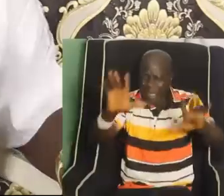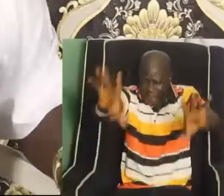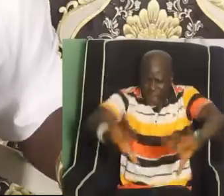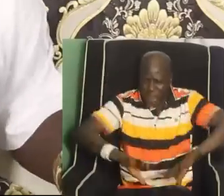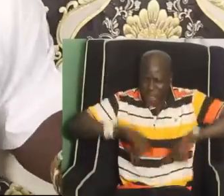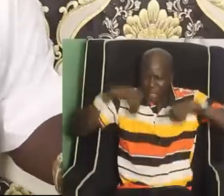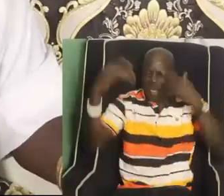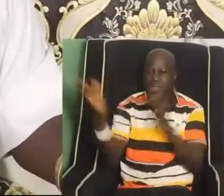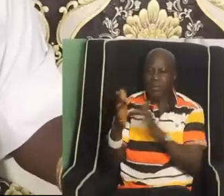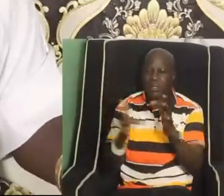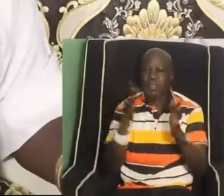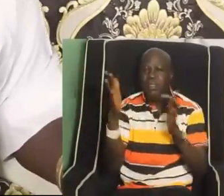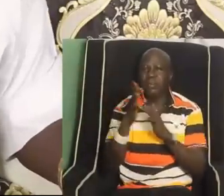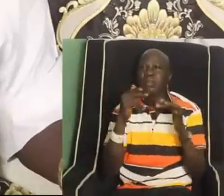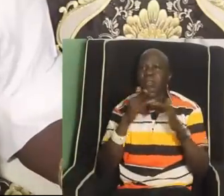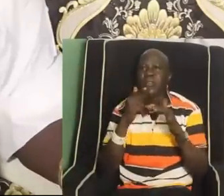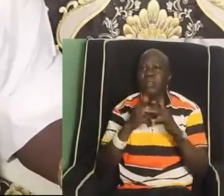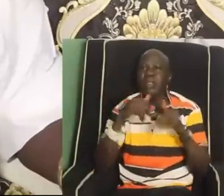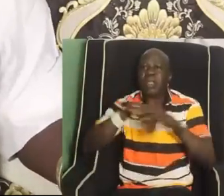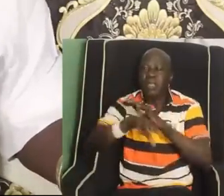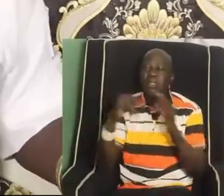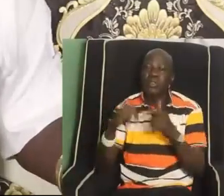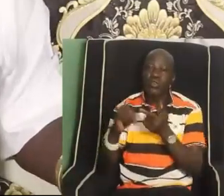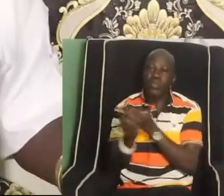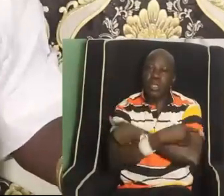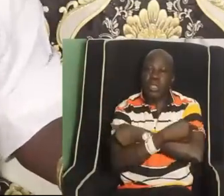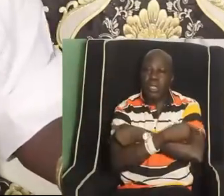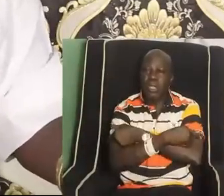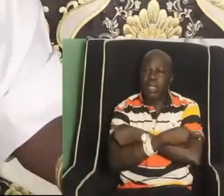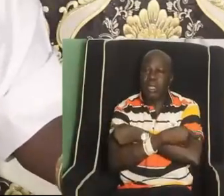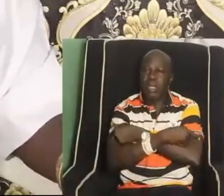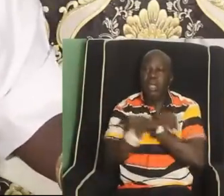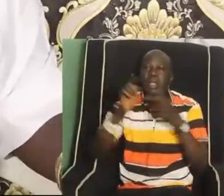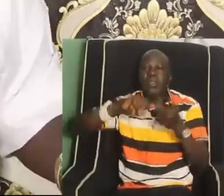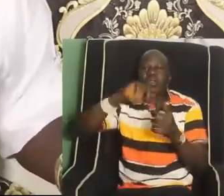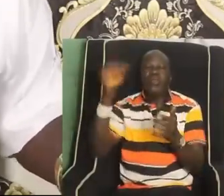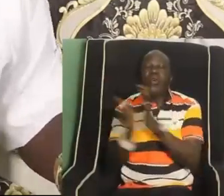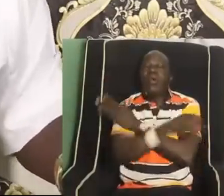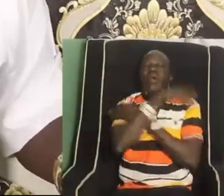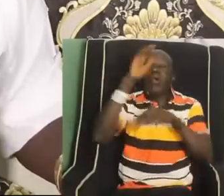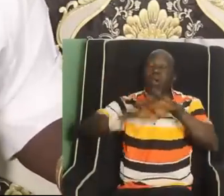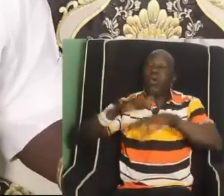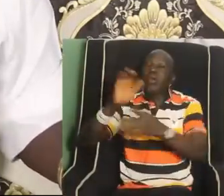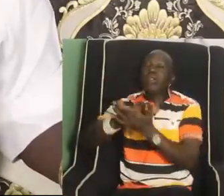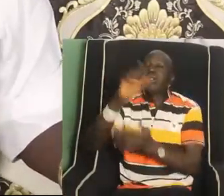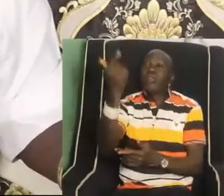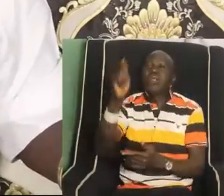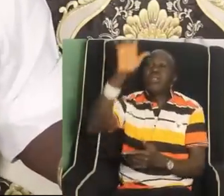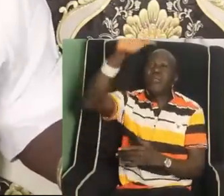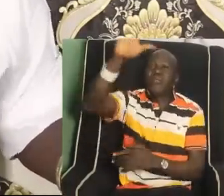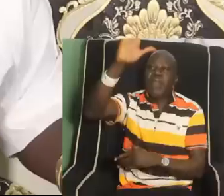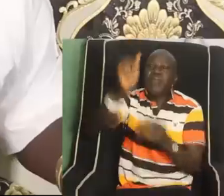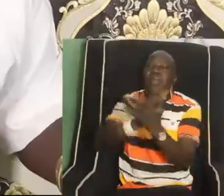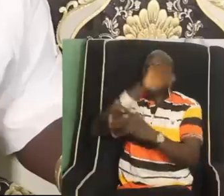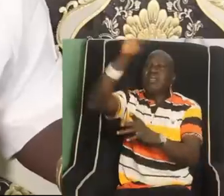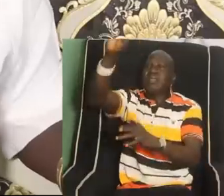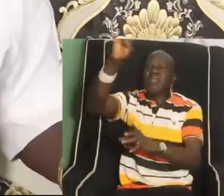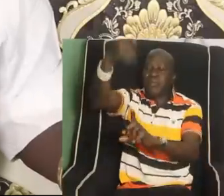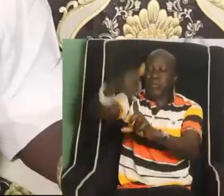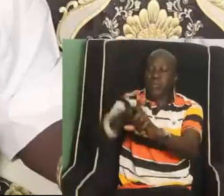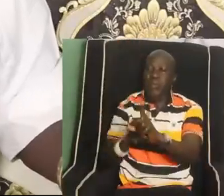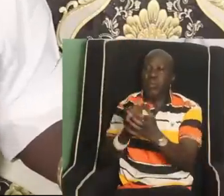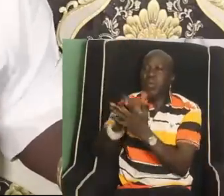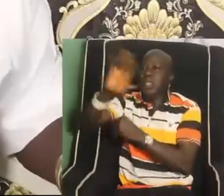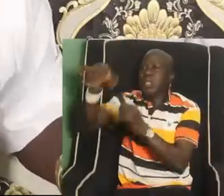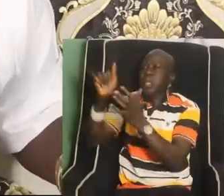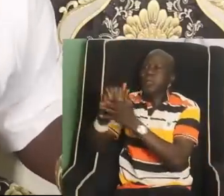laye. Amen. Be out of your life. Ni yi. Today. Ojo ke do. On the 25th. Osu keje. Seventh month. Ojo